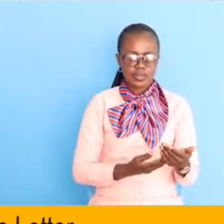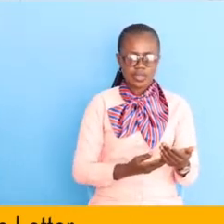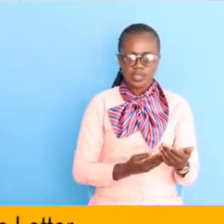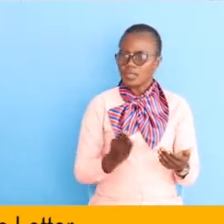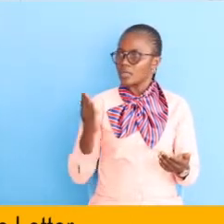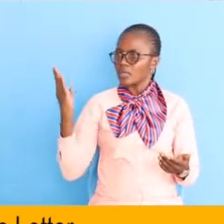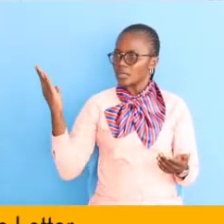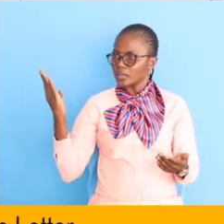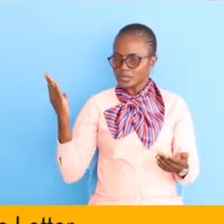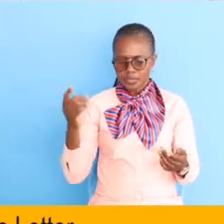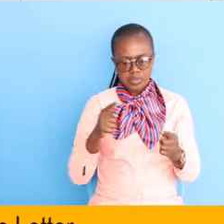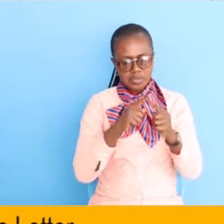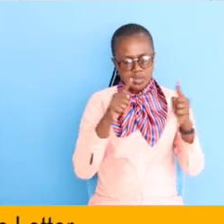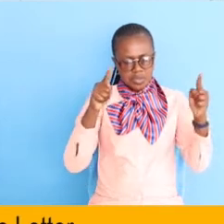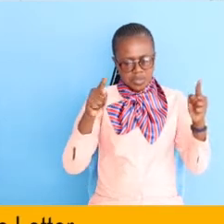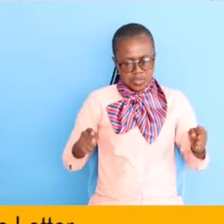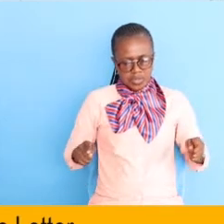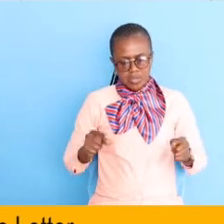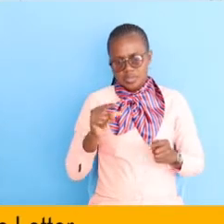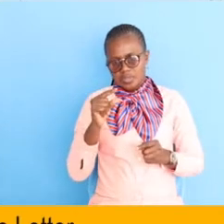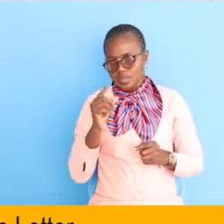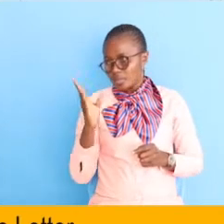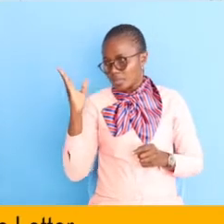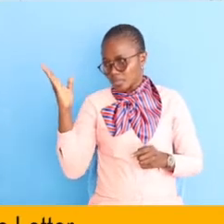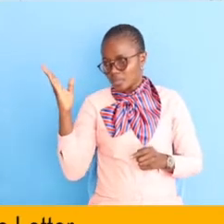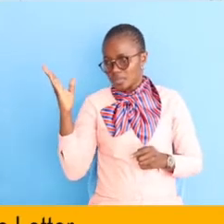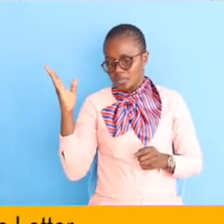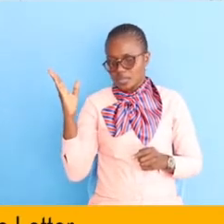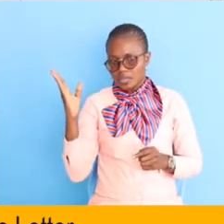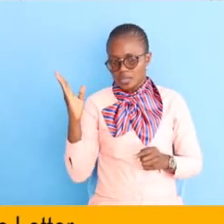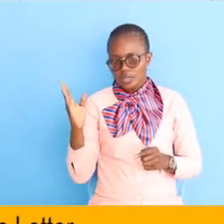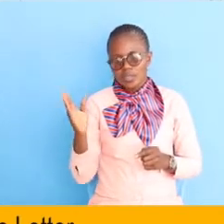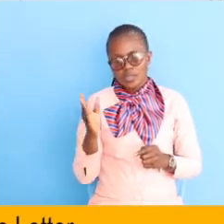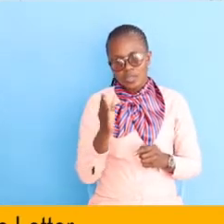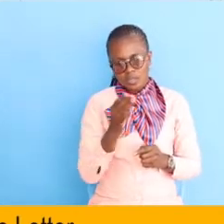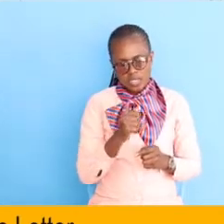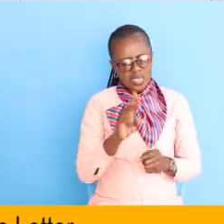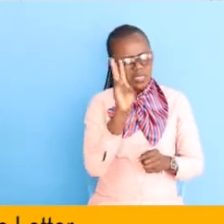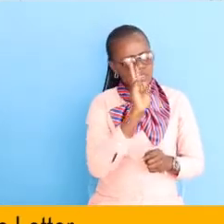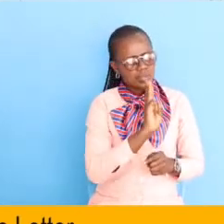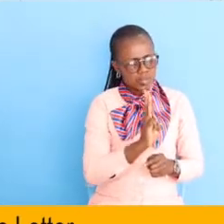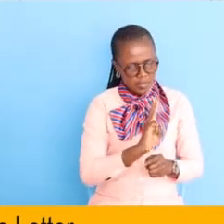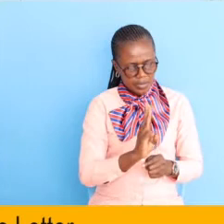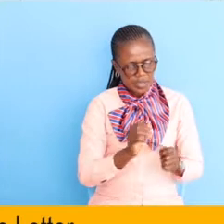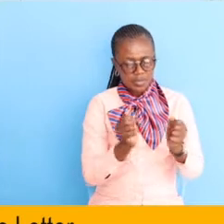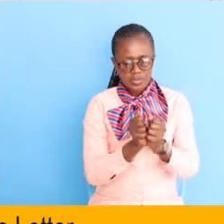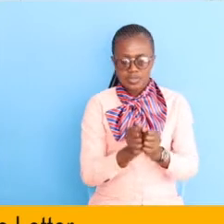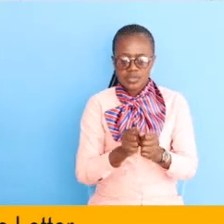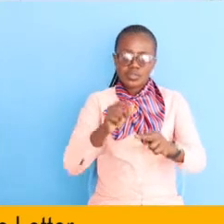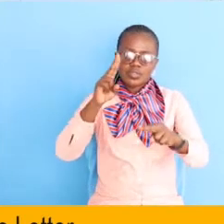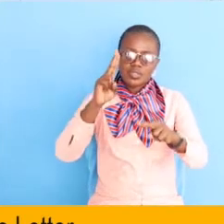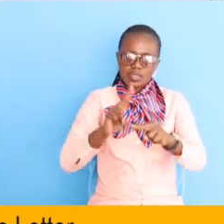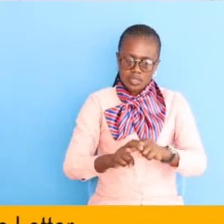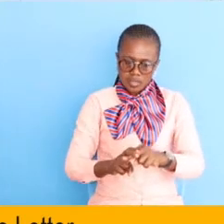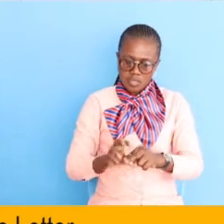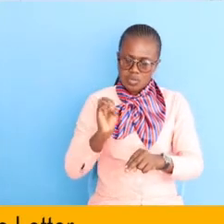in this piece of paper, and we now need to know in which positions these aspects can be